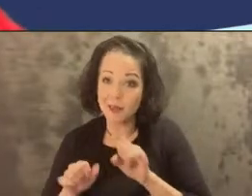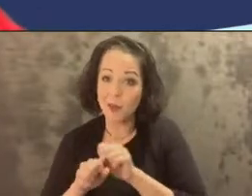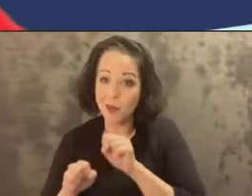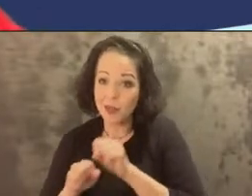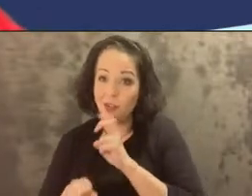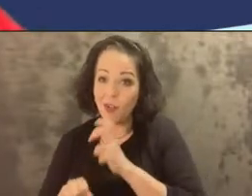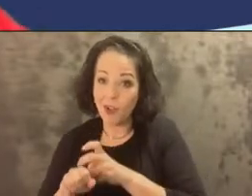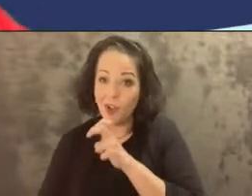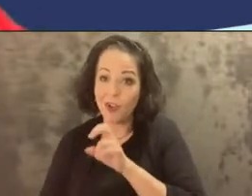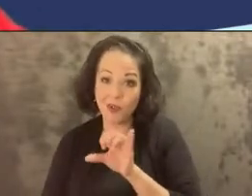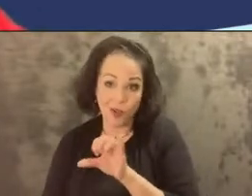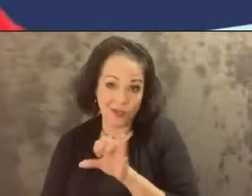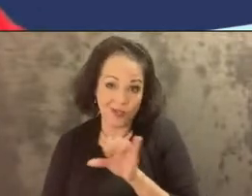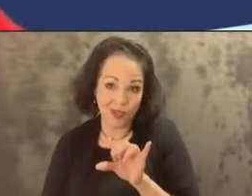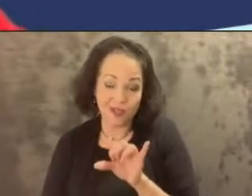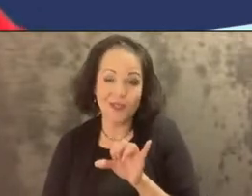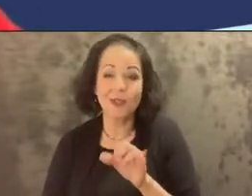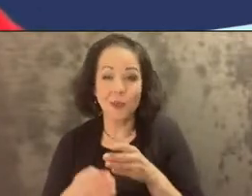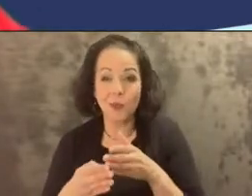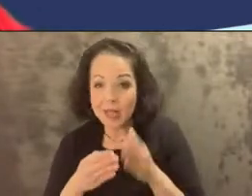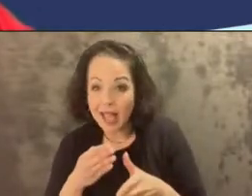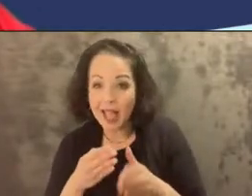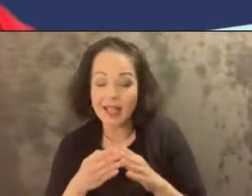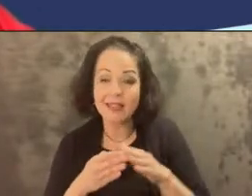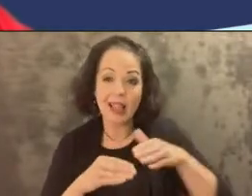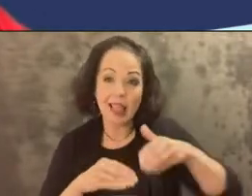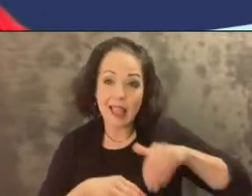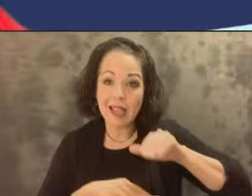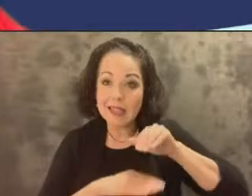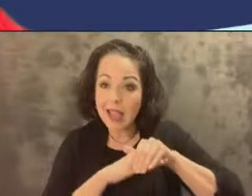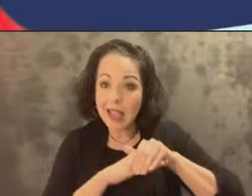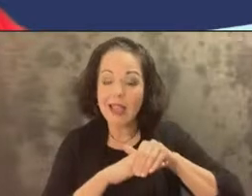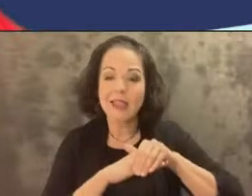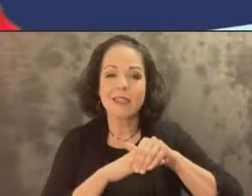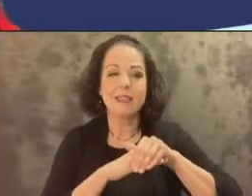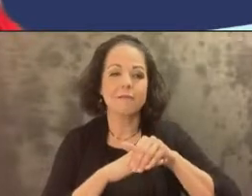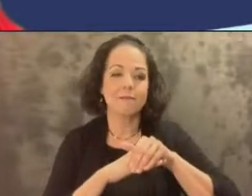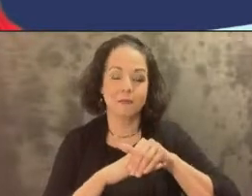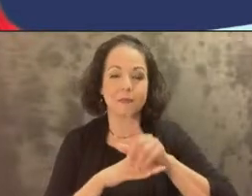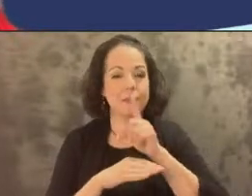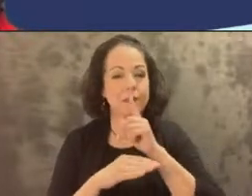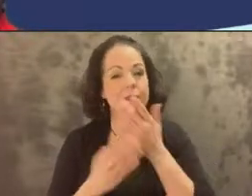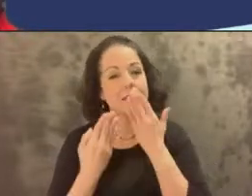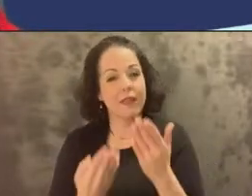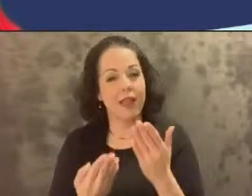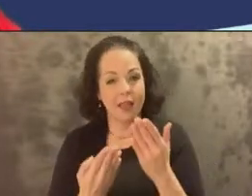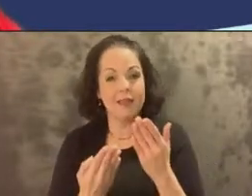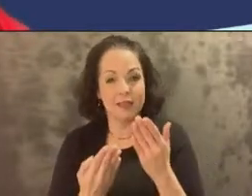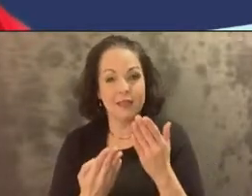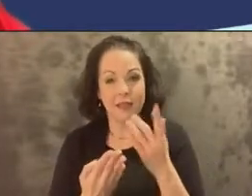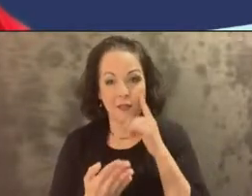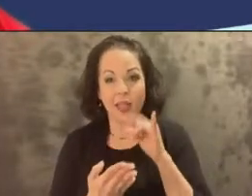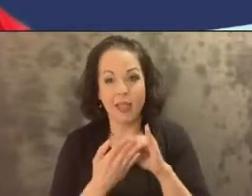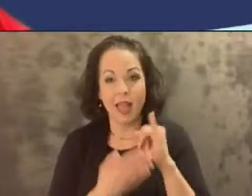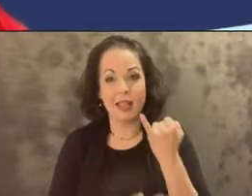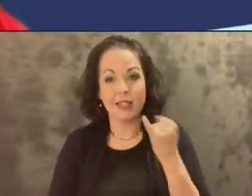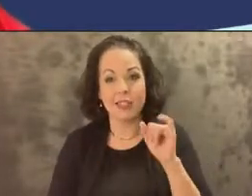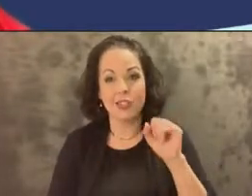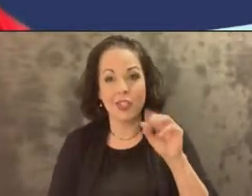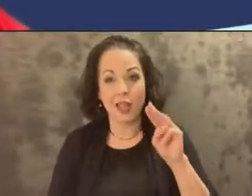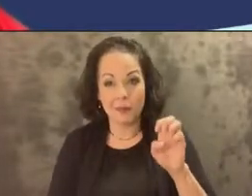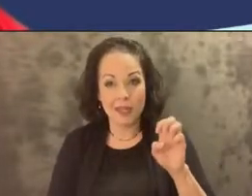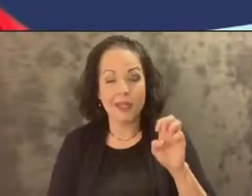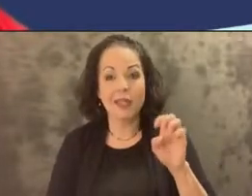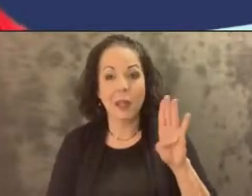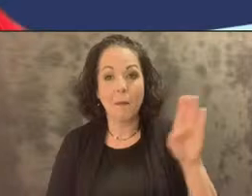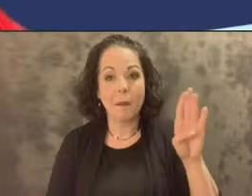hard, weekends, late at night. And just wanted to thank Jamie Babin,